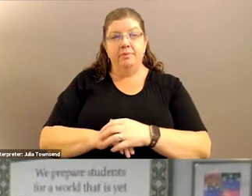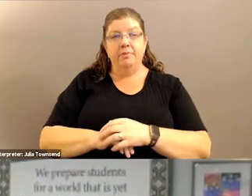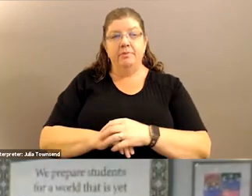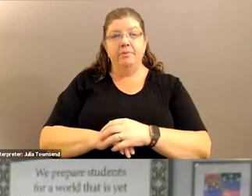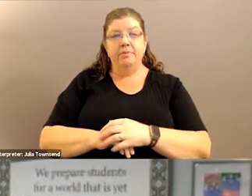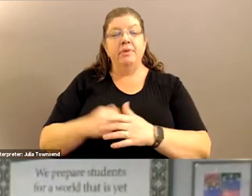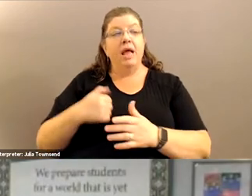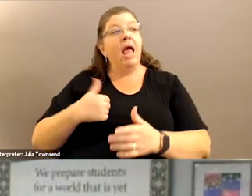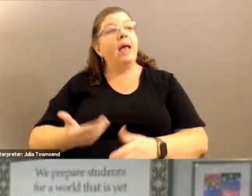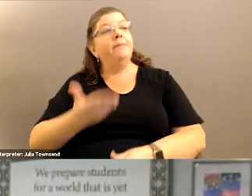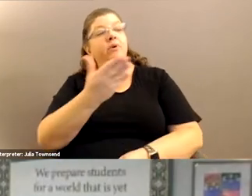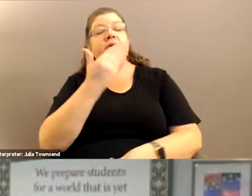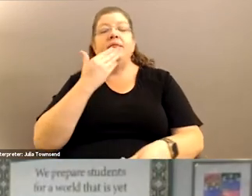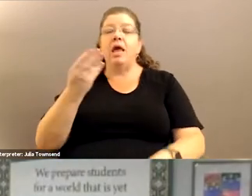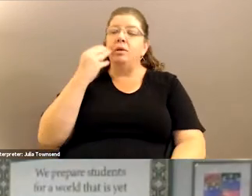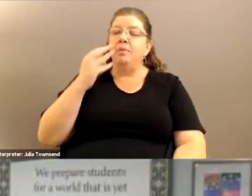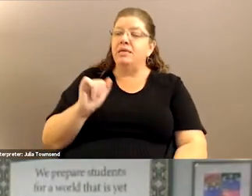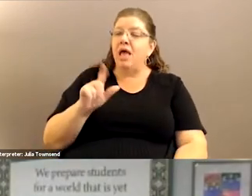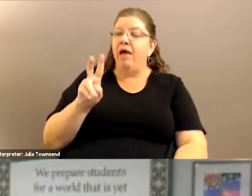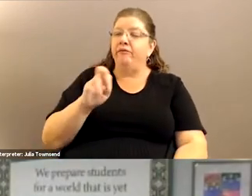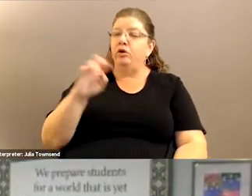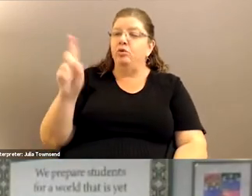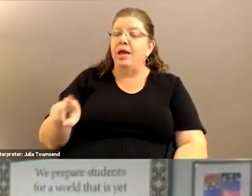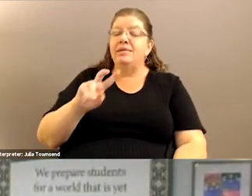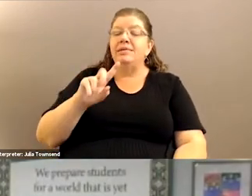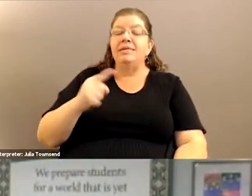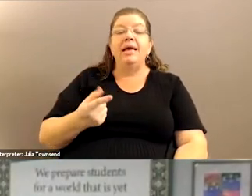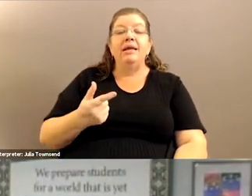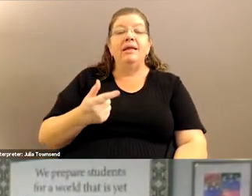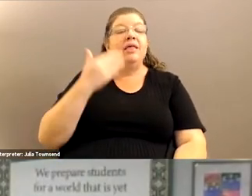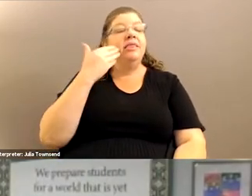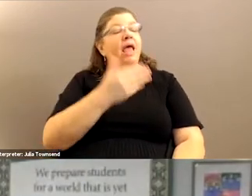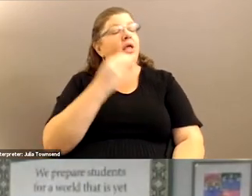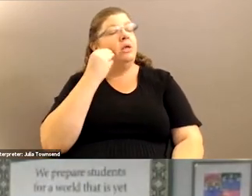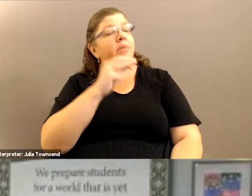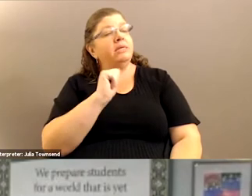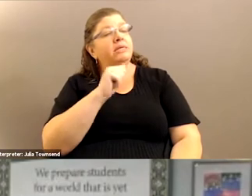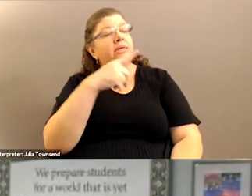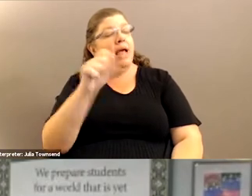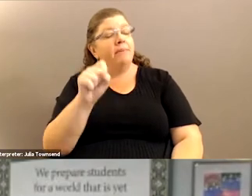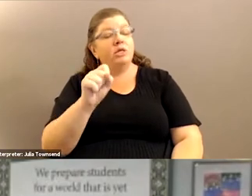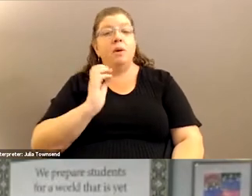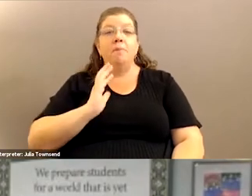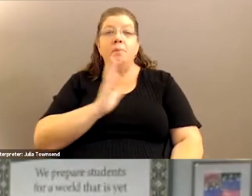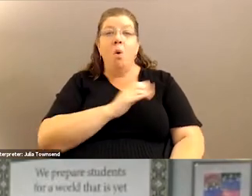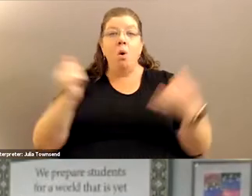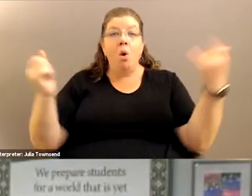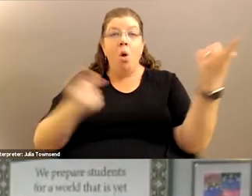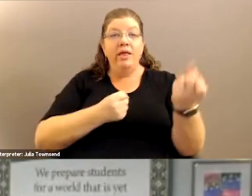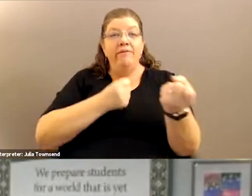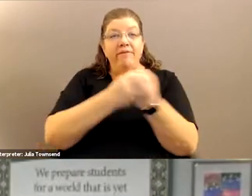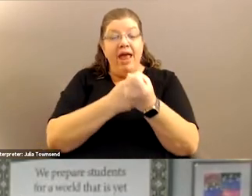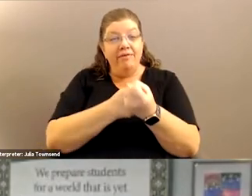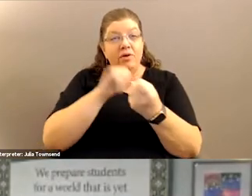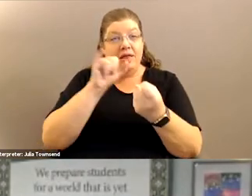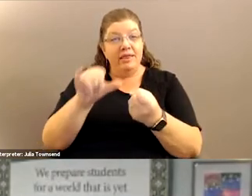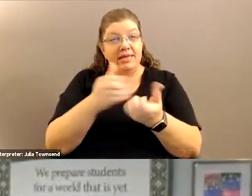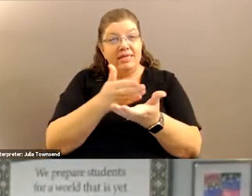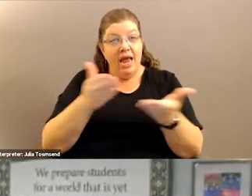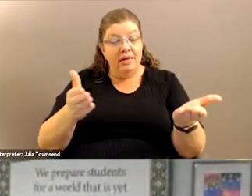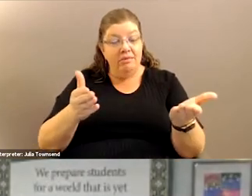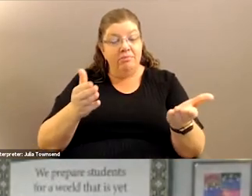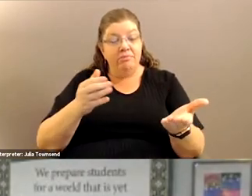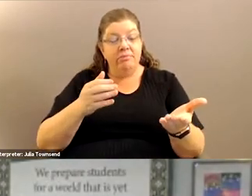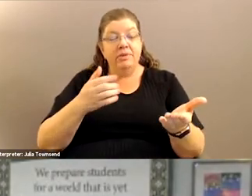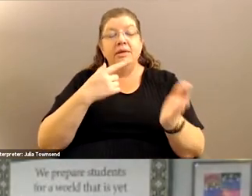don't move thank you miss alvarez and a second thanks thank you miss capps board members all in favor of this action item